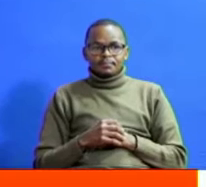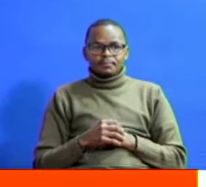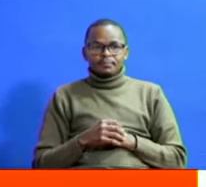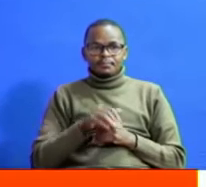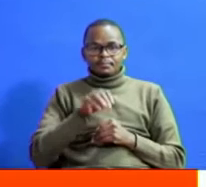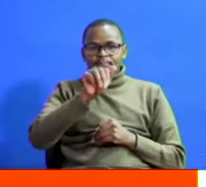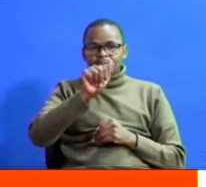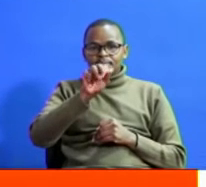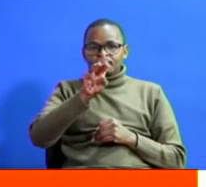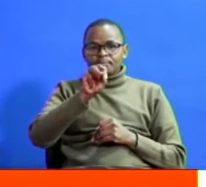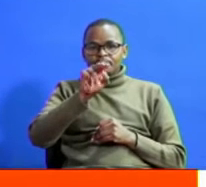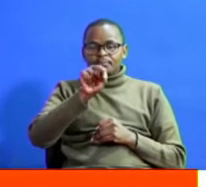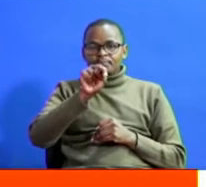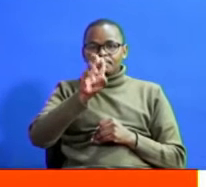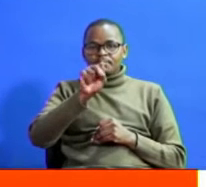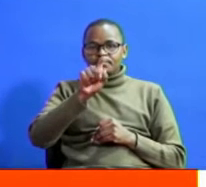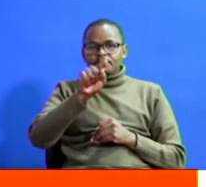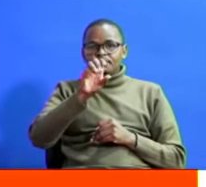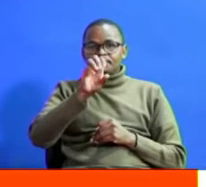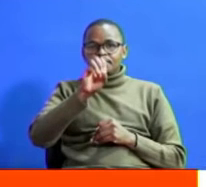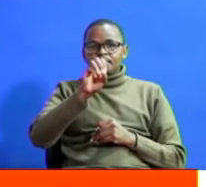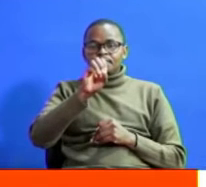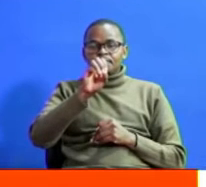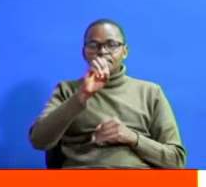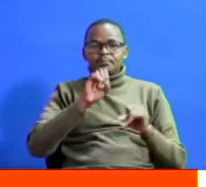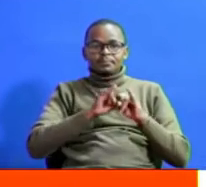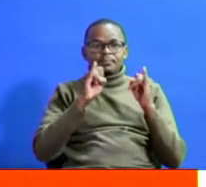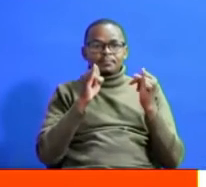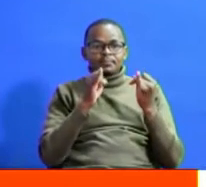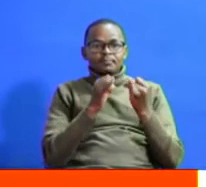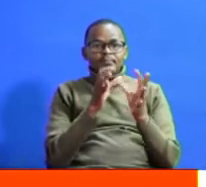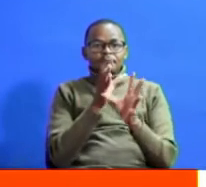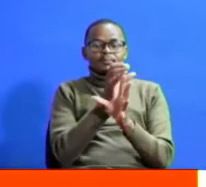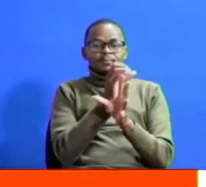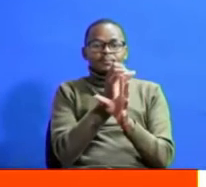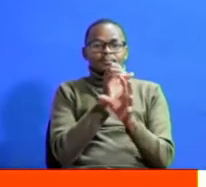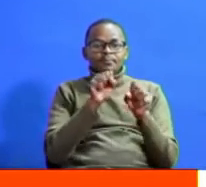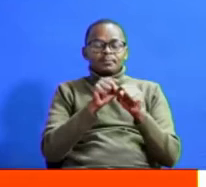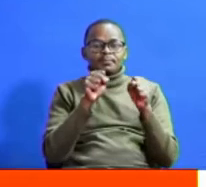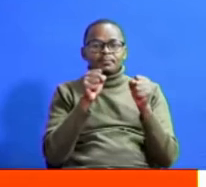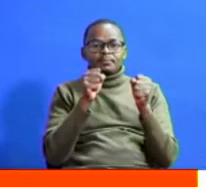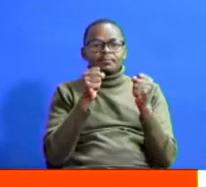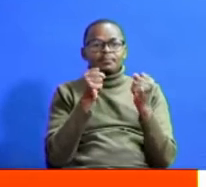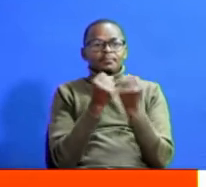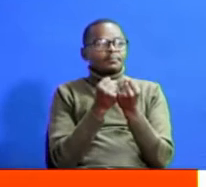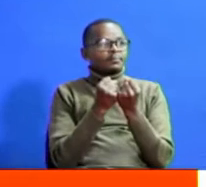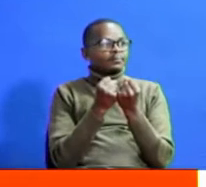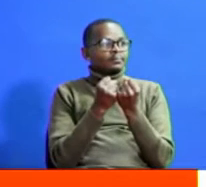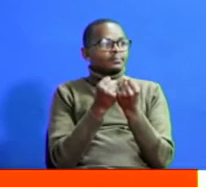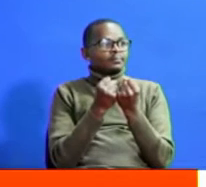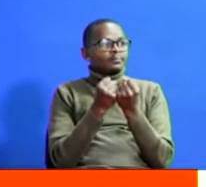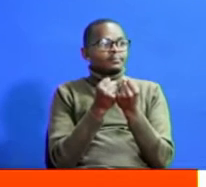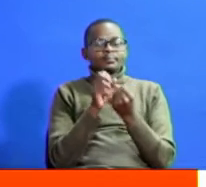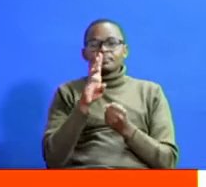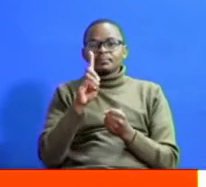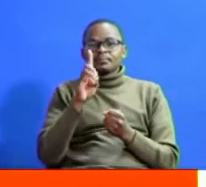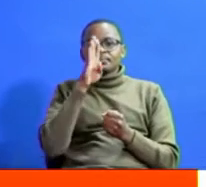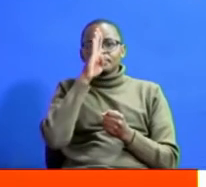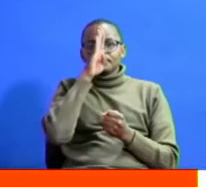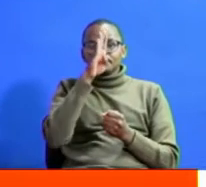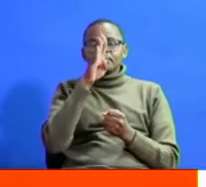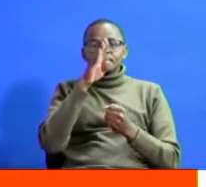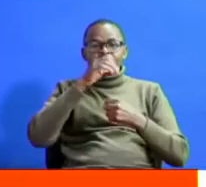Amnesty International, and the Social Justice Working Group will be forming